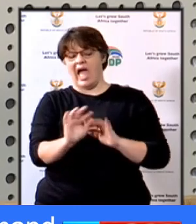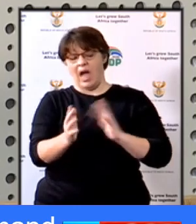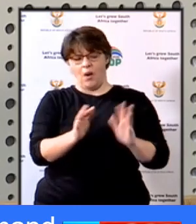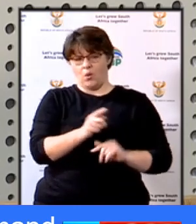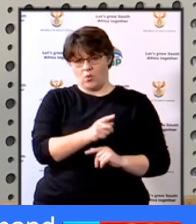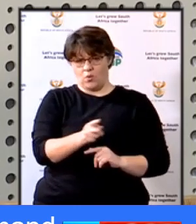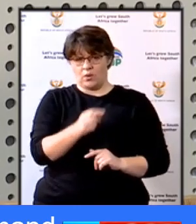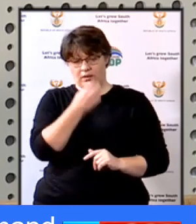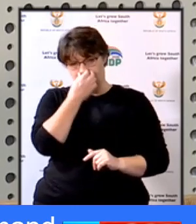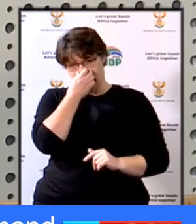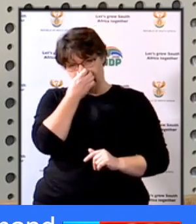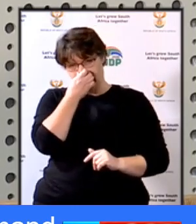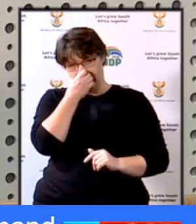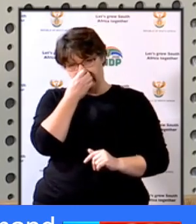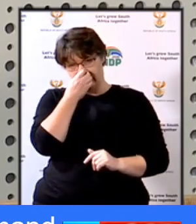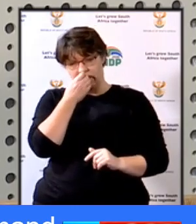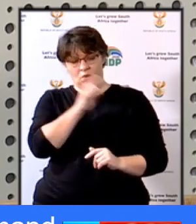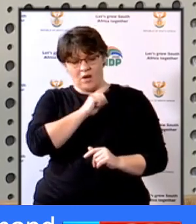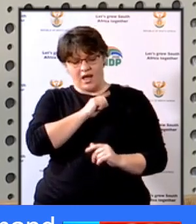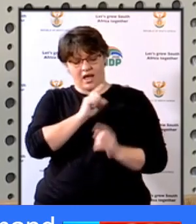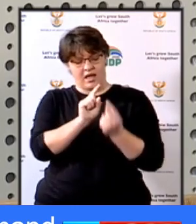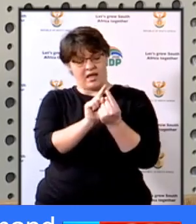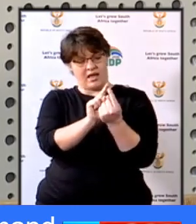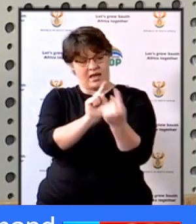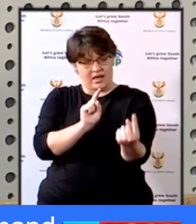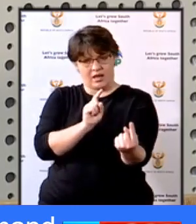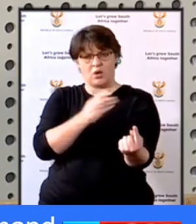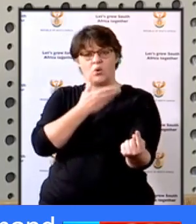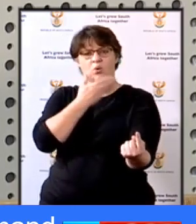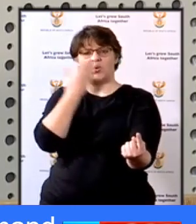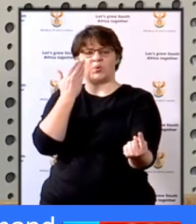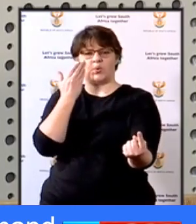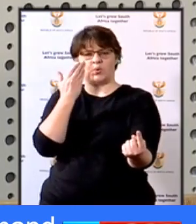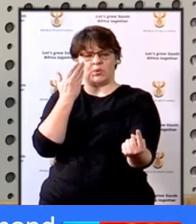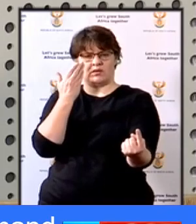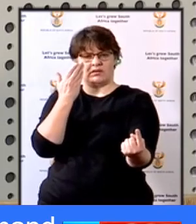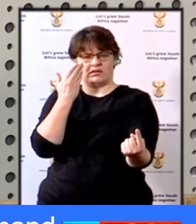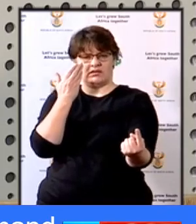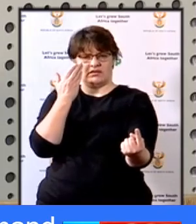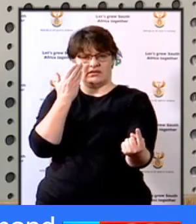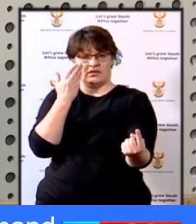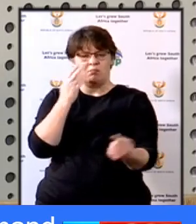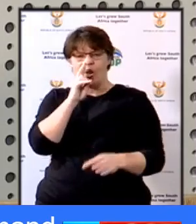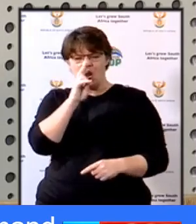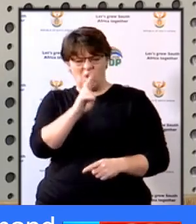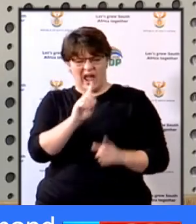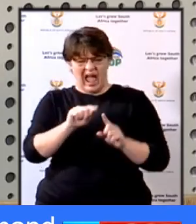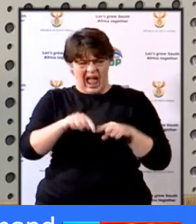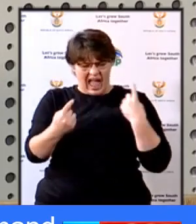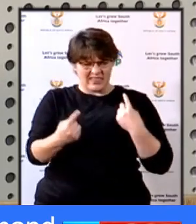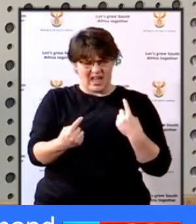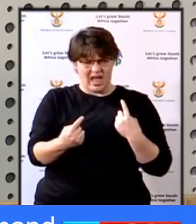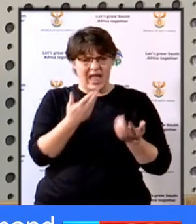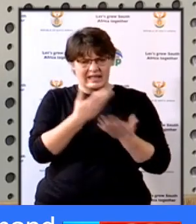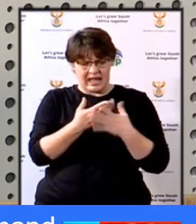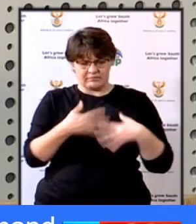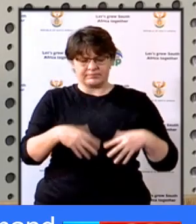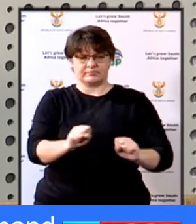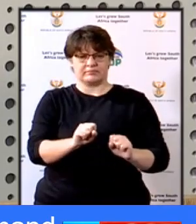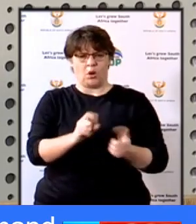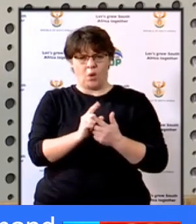there is no social distancing. So we're looking at what are the measures that need to be